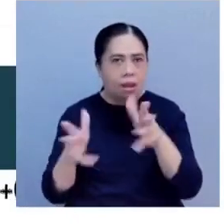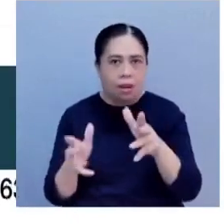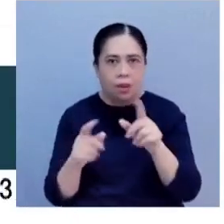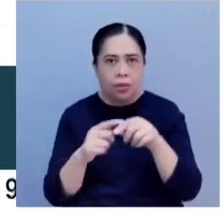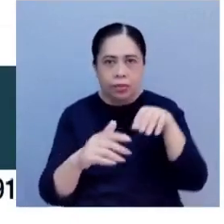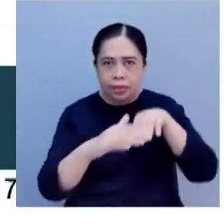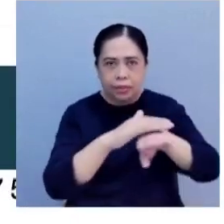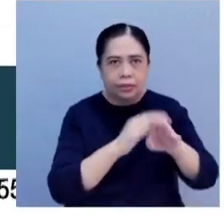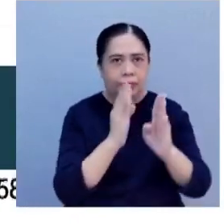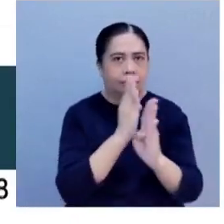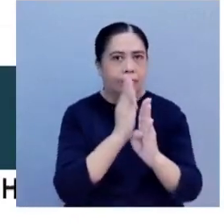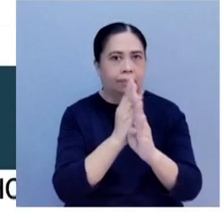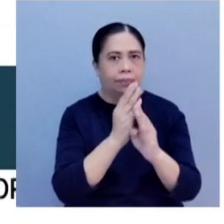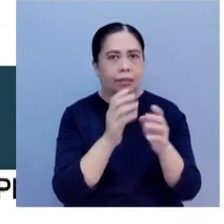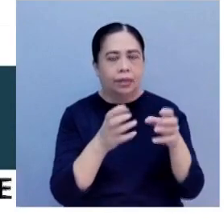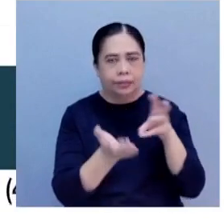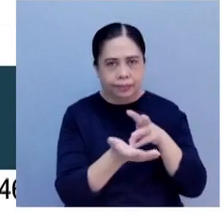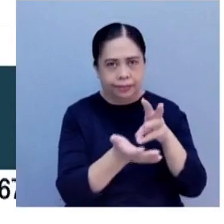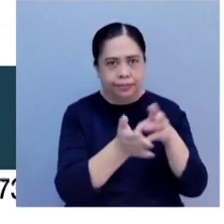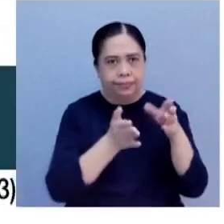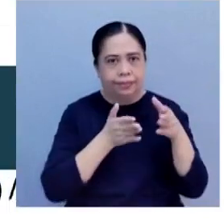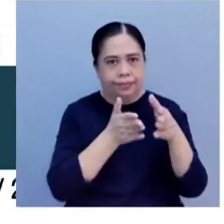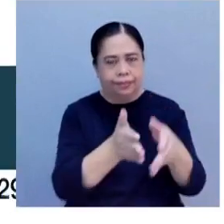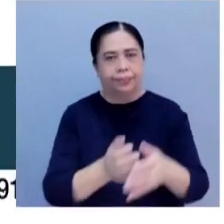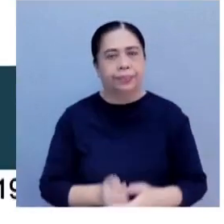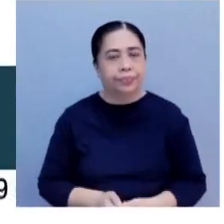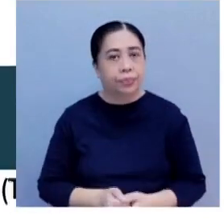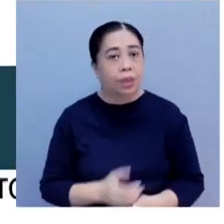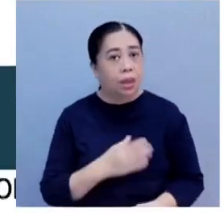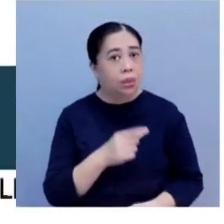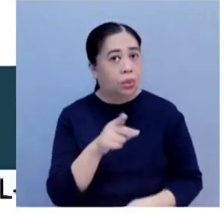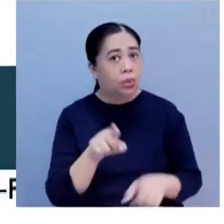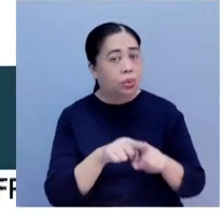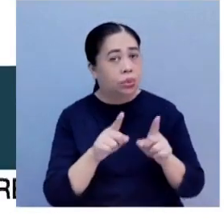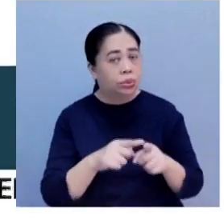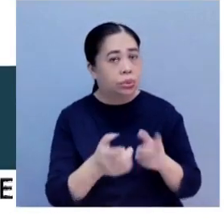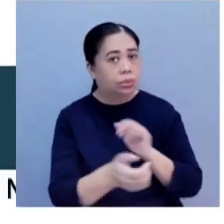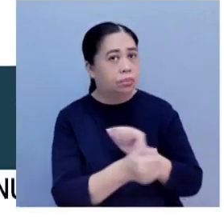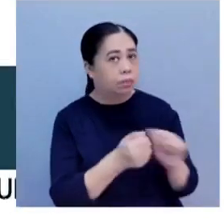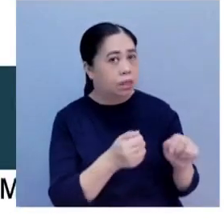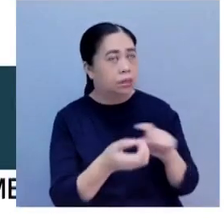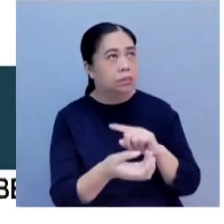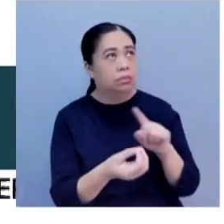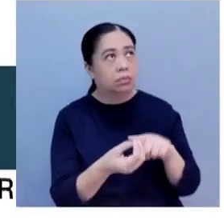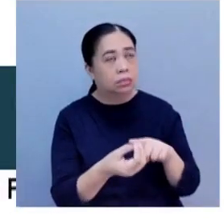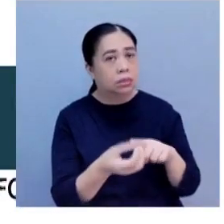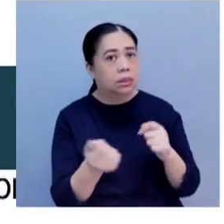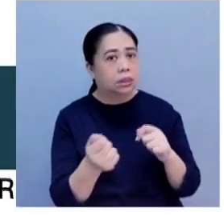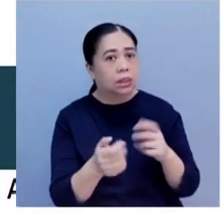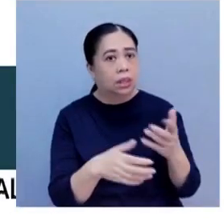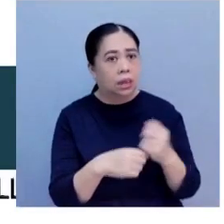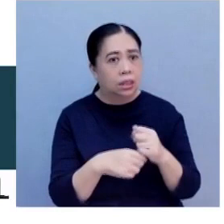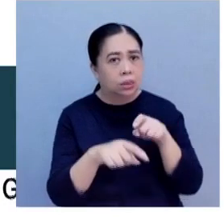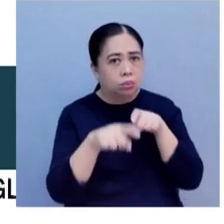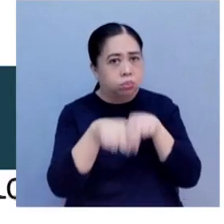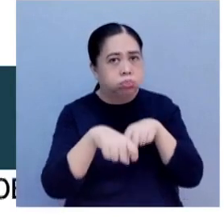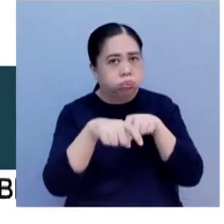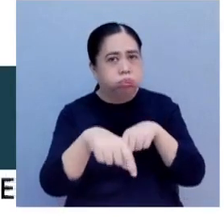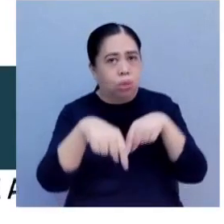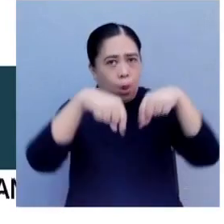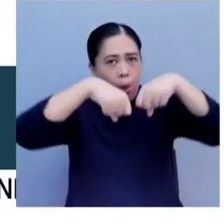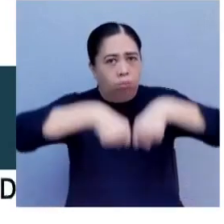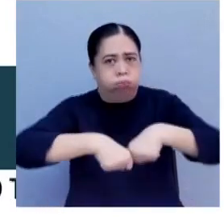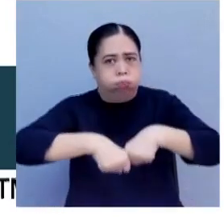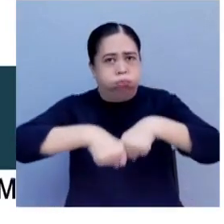the EDSA bus carousel. Mm-hmm. And you also passed a resolution regarding the diggings that are happening all around the